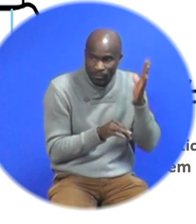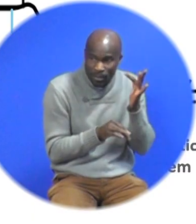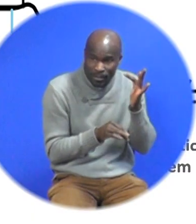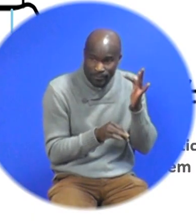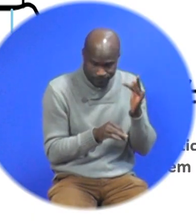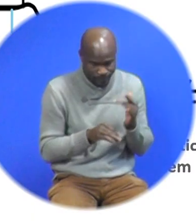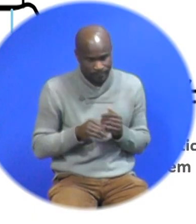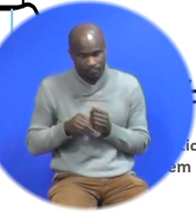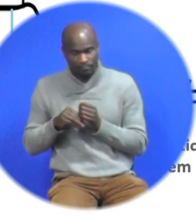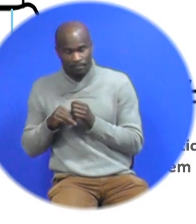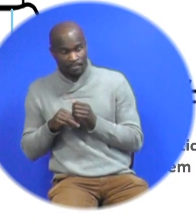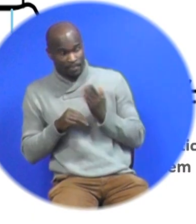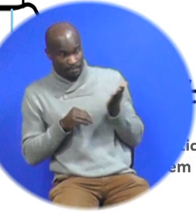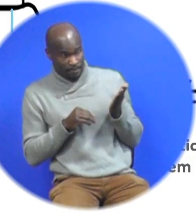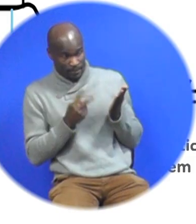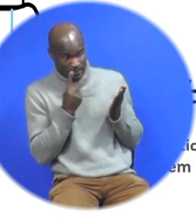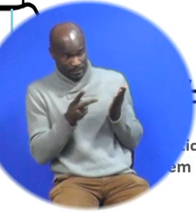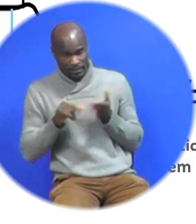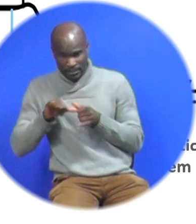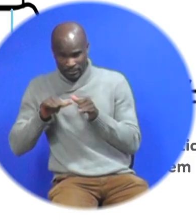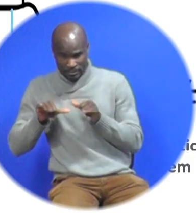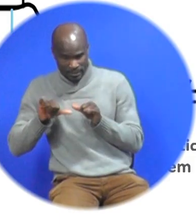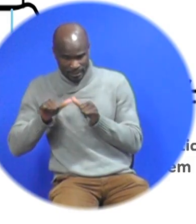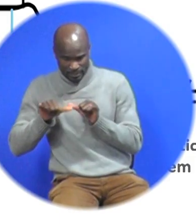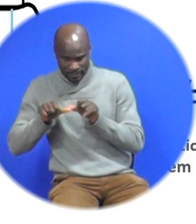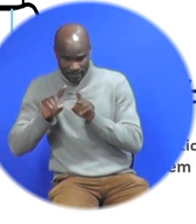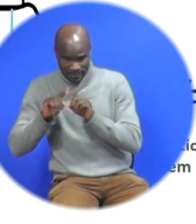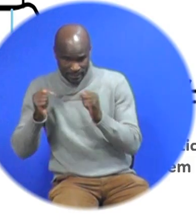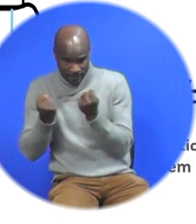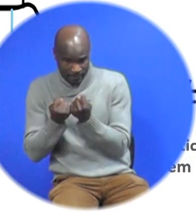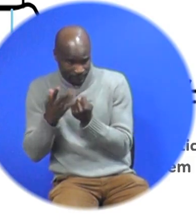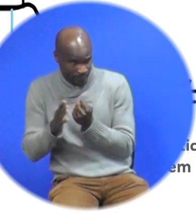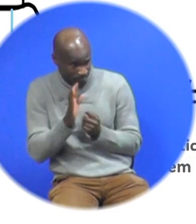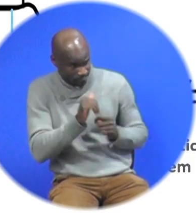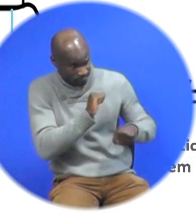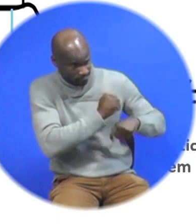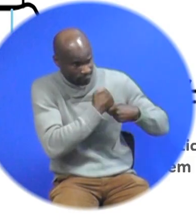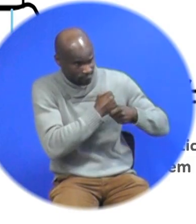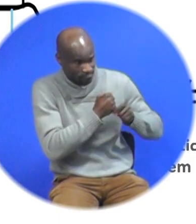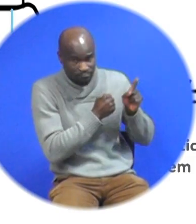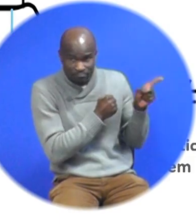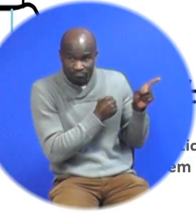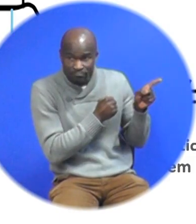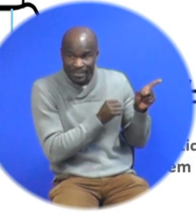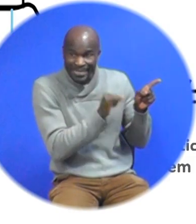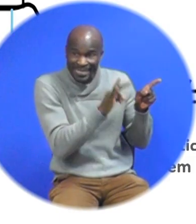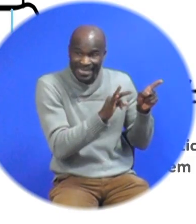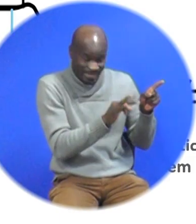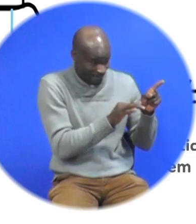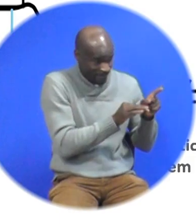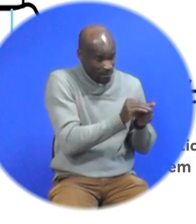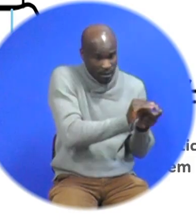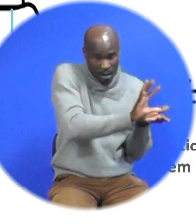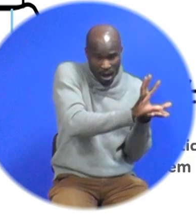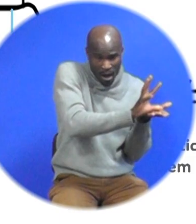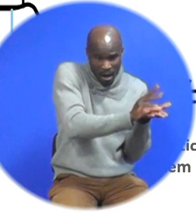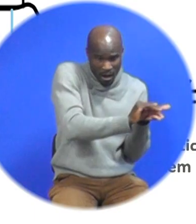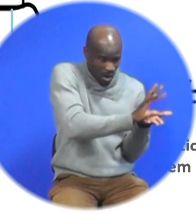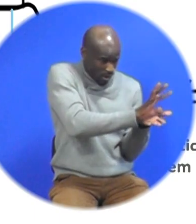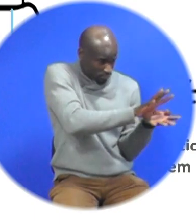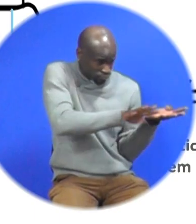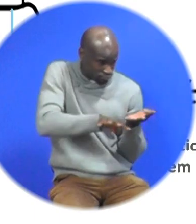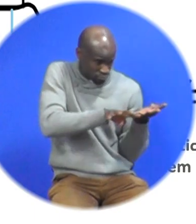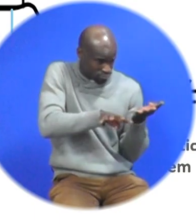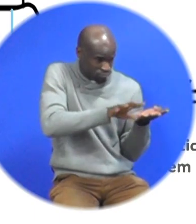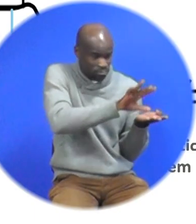engineering team put together. You see the water treatment plant there at the top on the right. They pump water out of our reservoirs during drought conditions. It goes